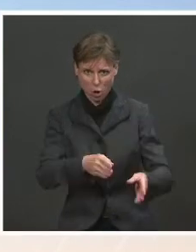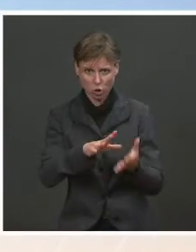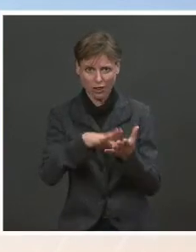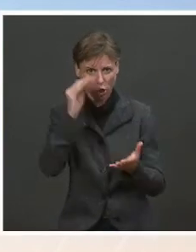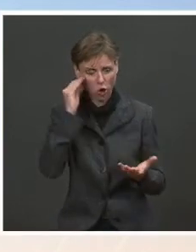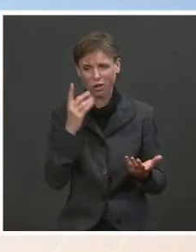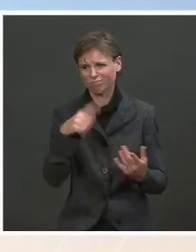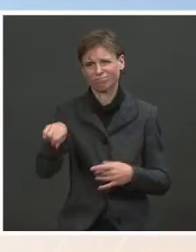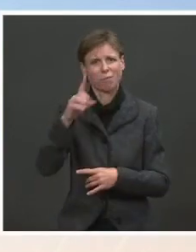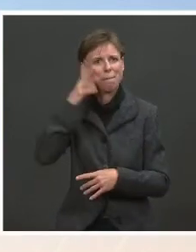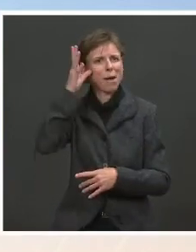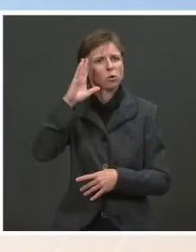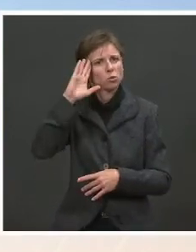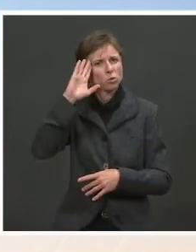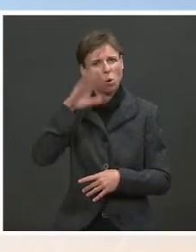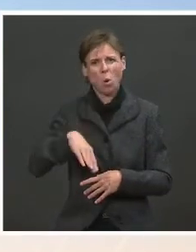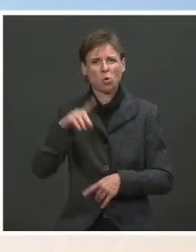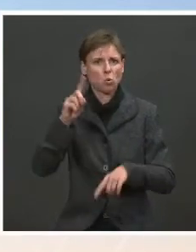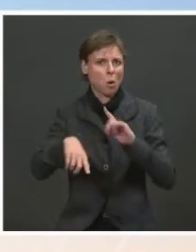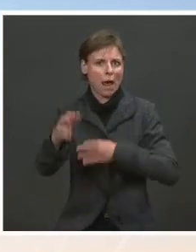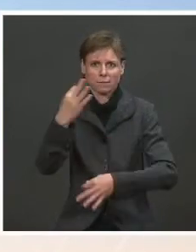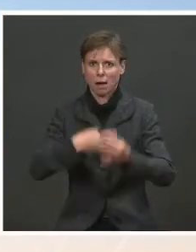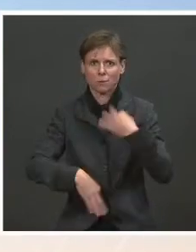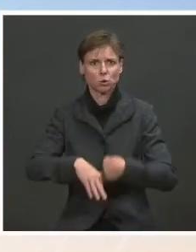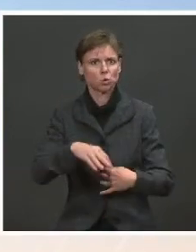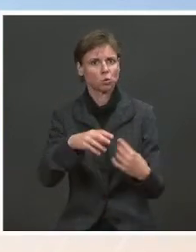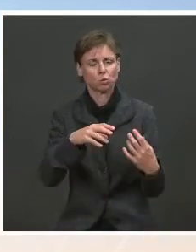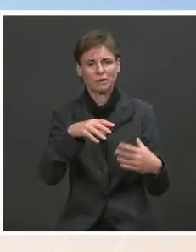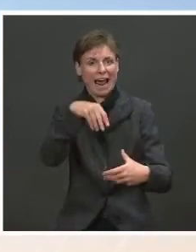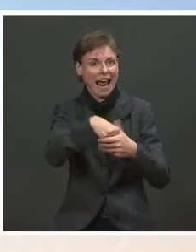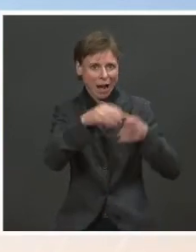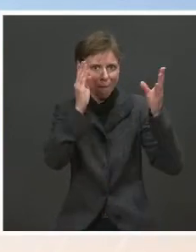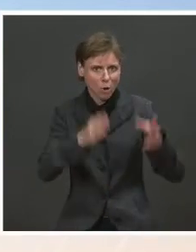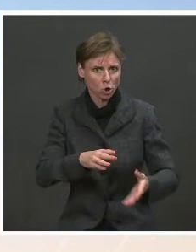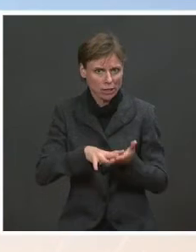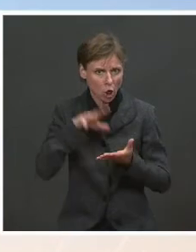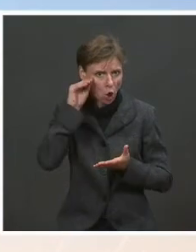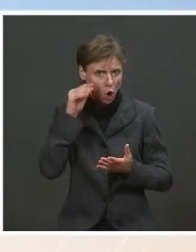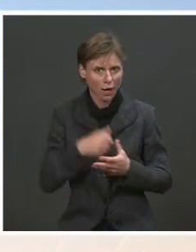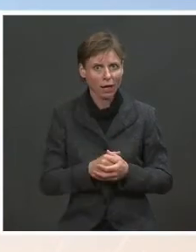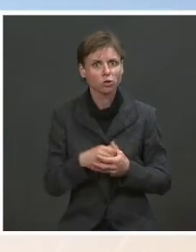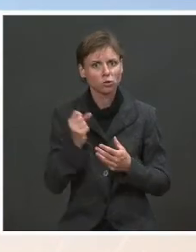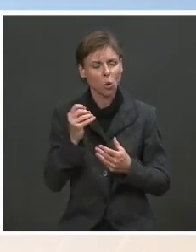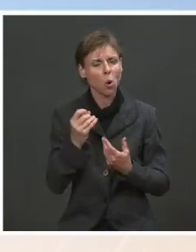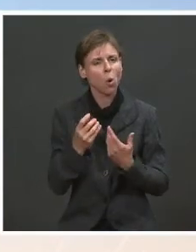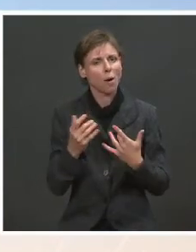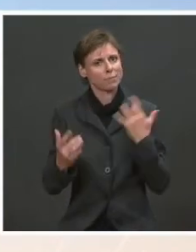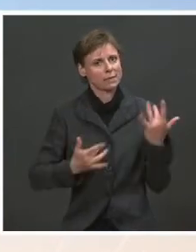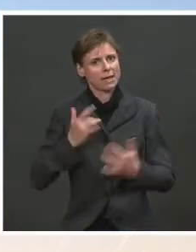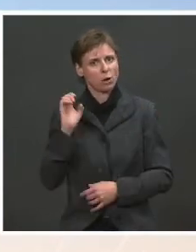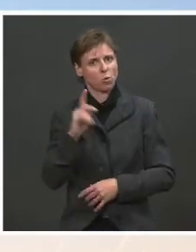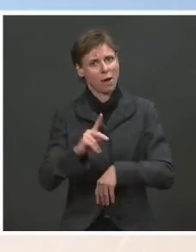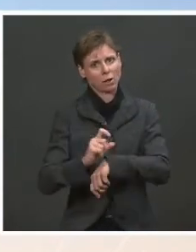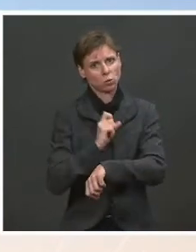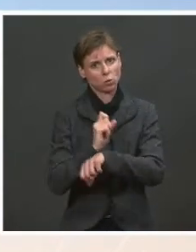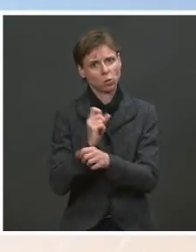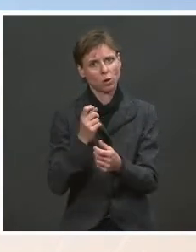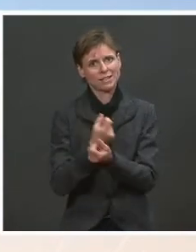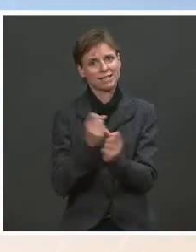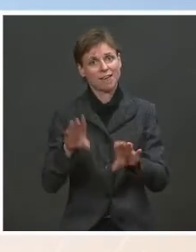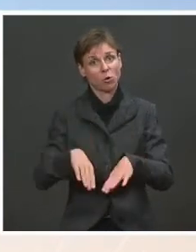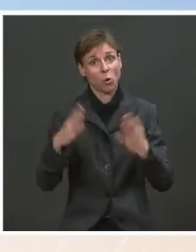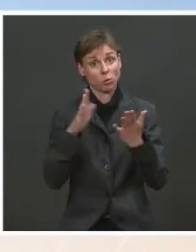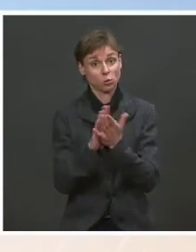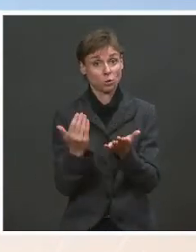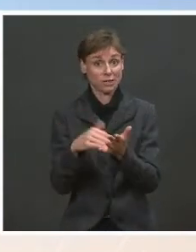in-person learning. So I'm excited to get to work, making sure we can safely reopen our schools as quickly as possible. I'll take any questions you have.